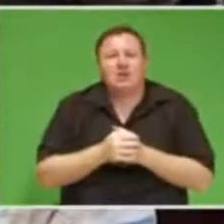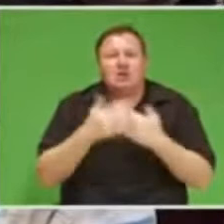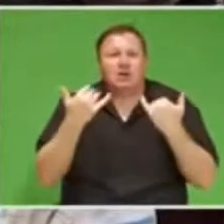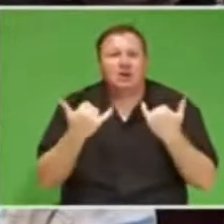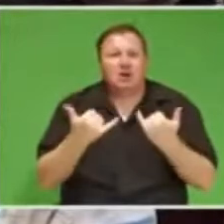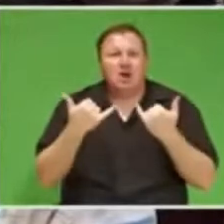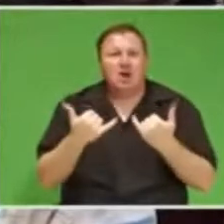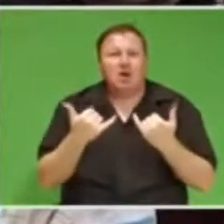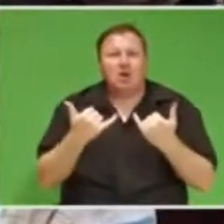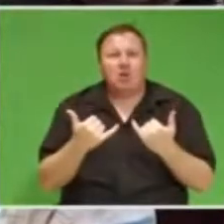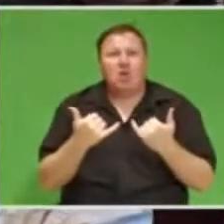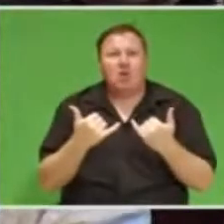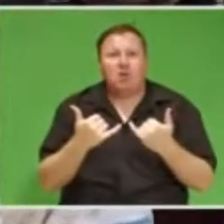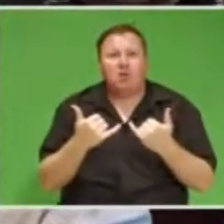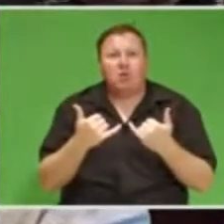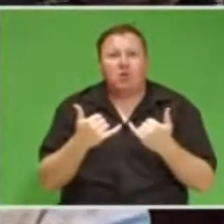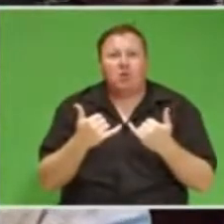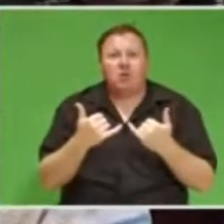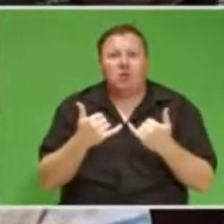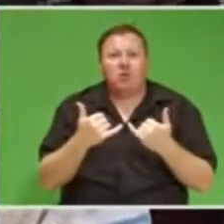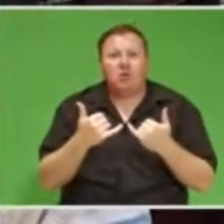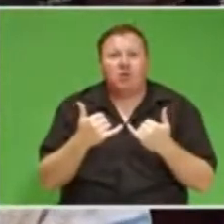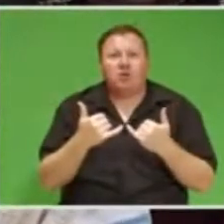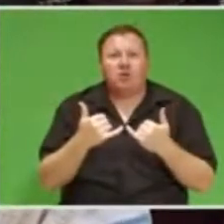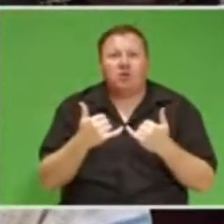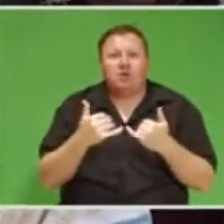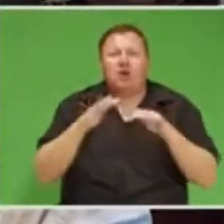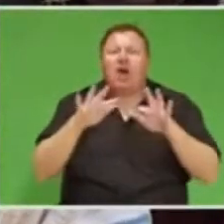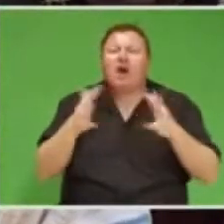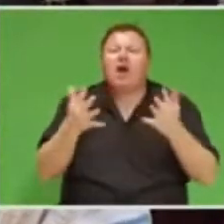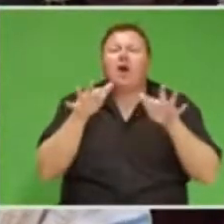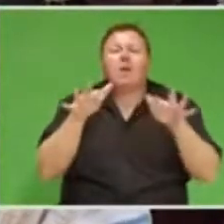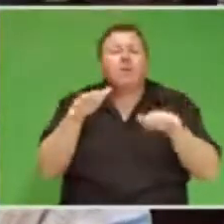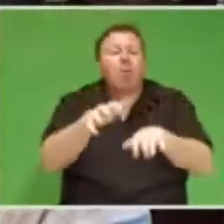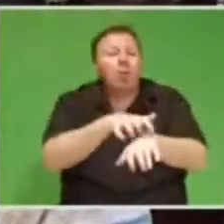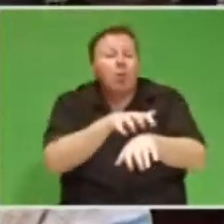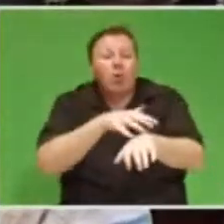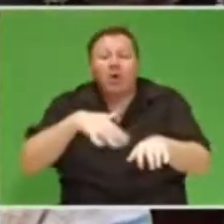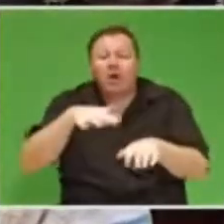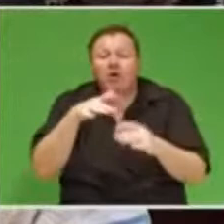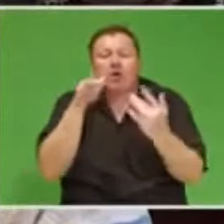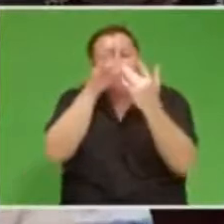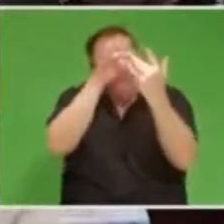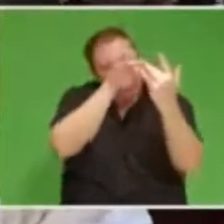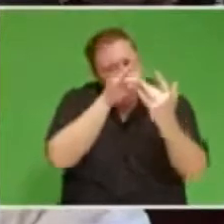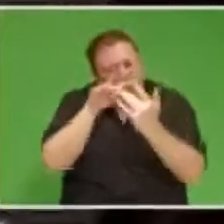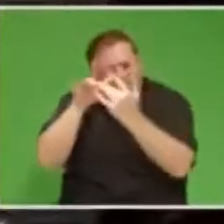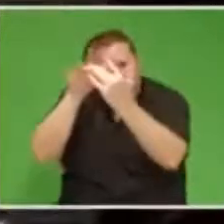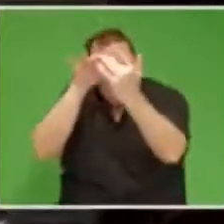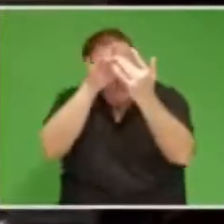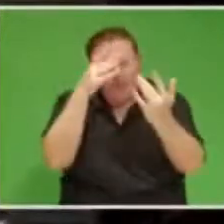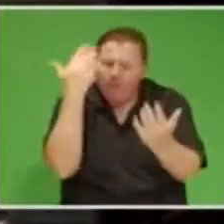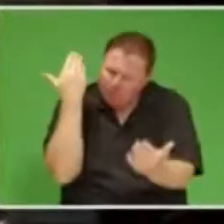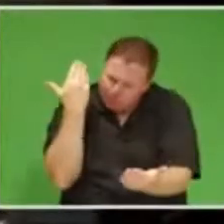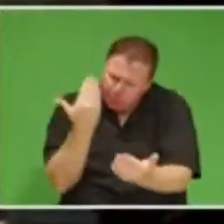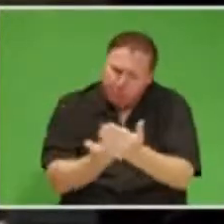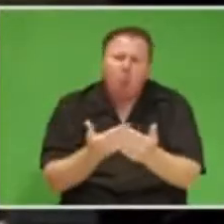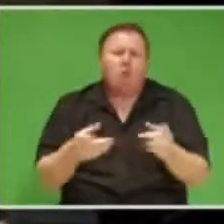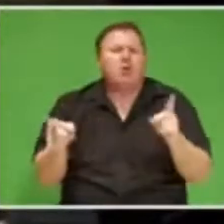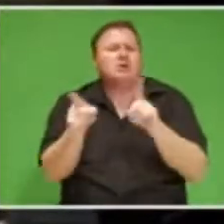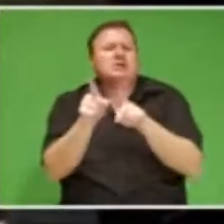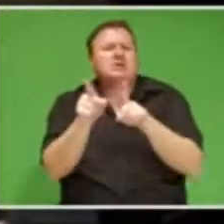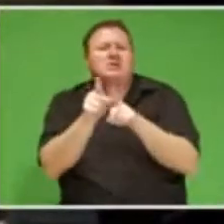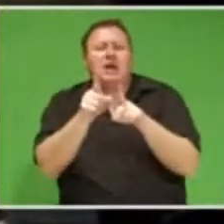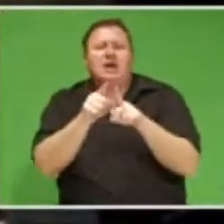to enable even the people in our rural areas to have better connectivity like all others in the